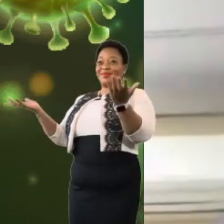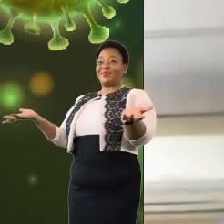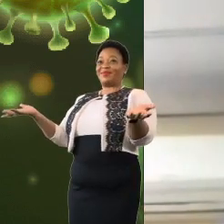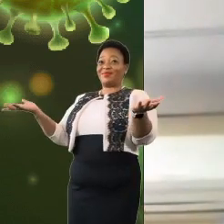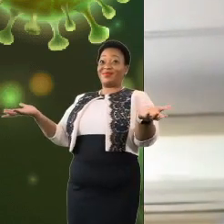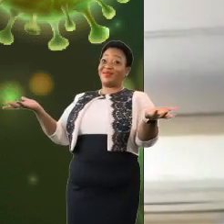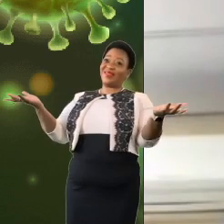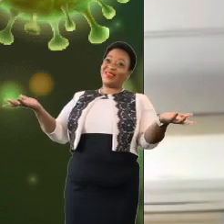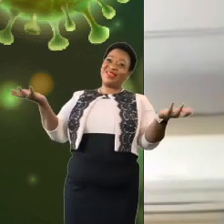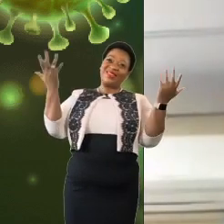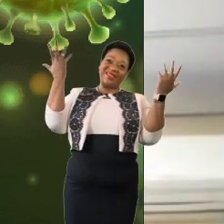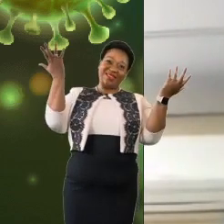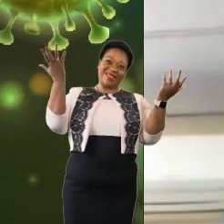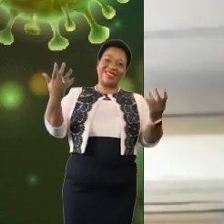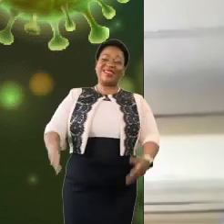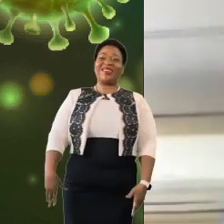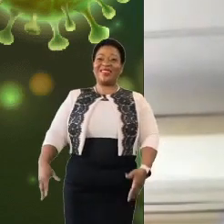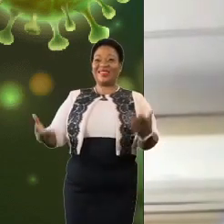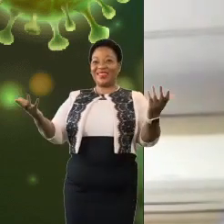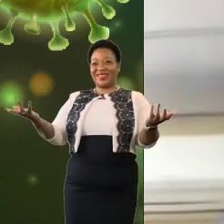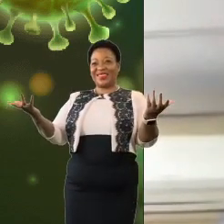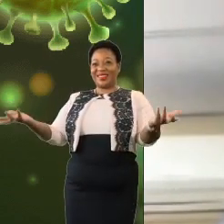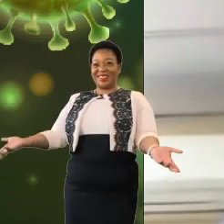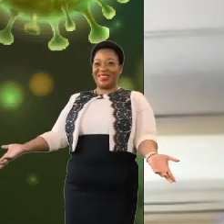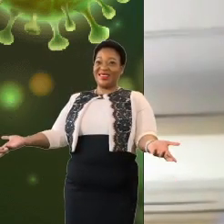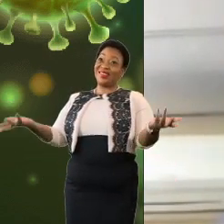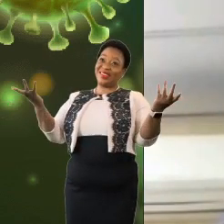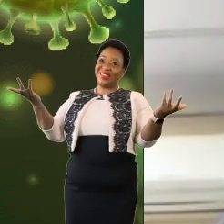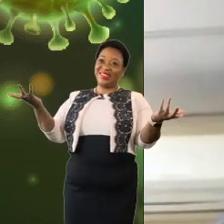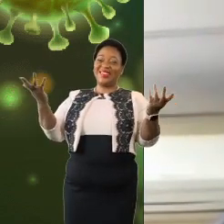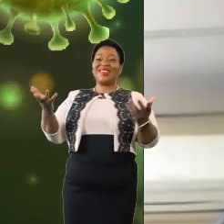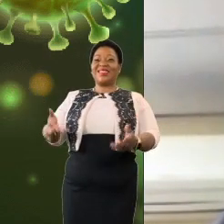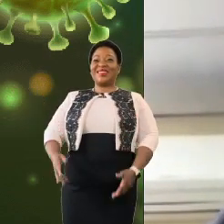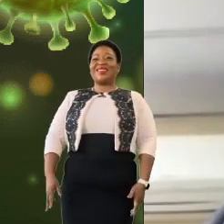will be available for the